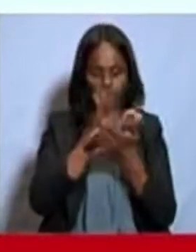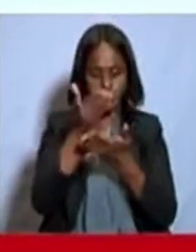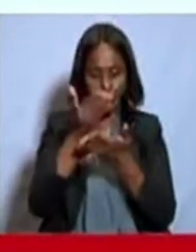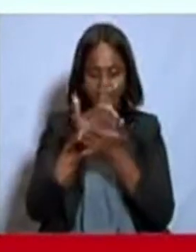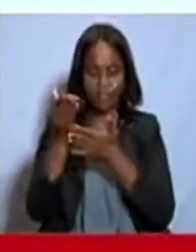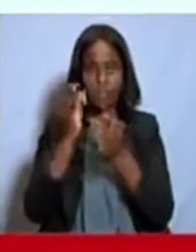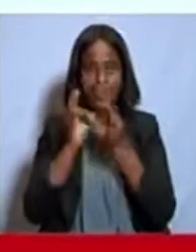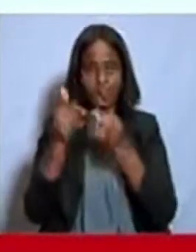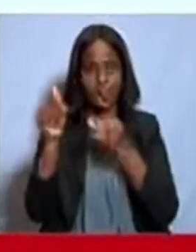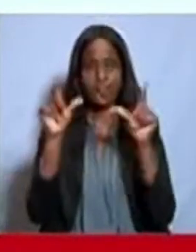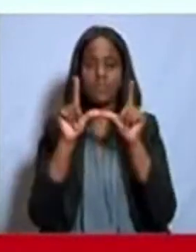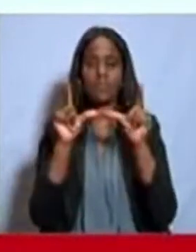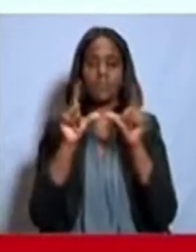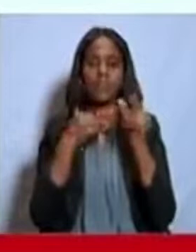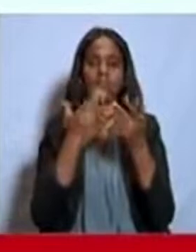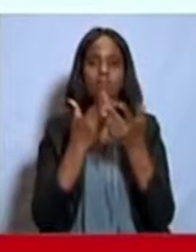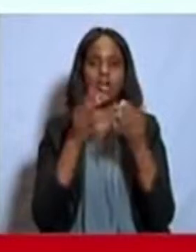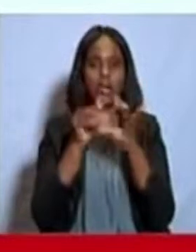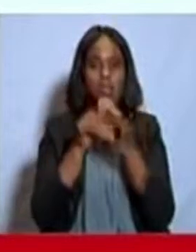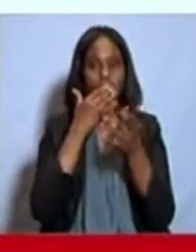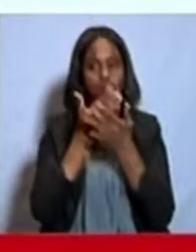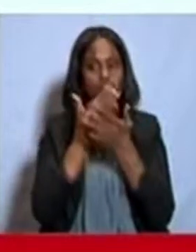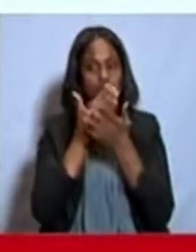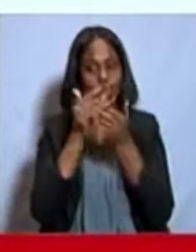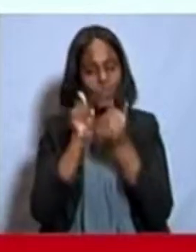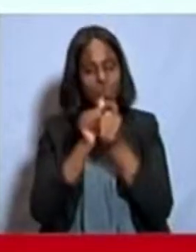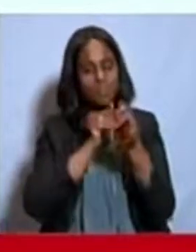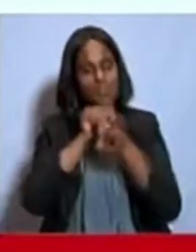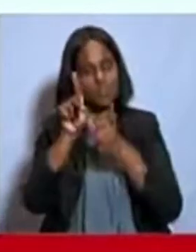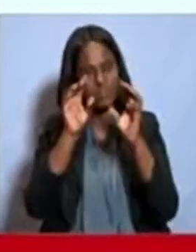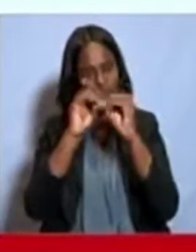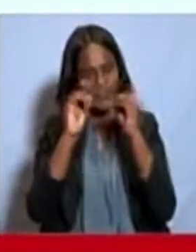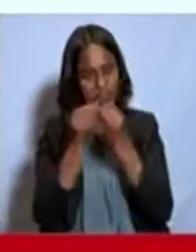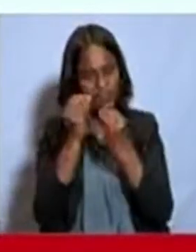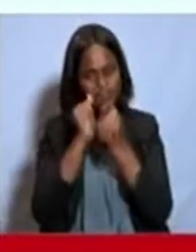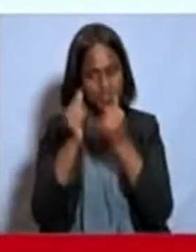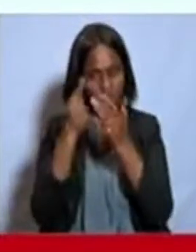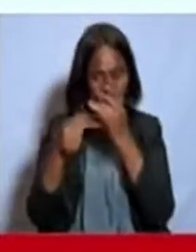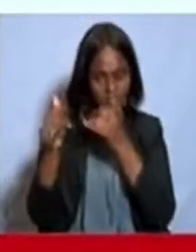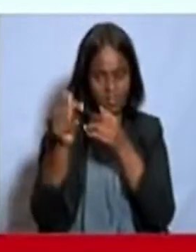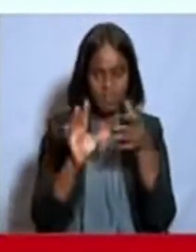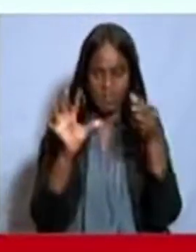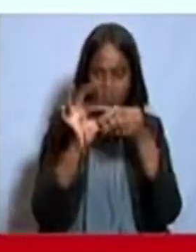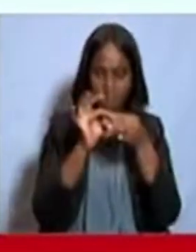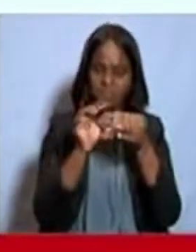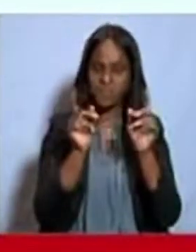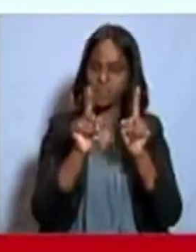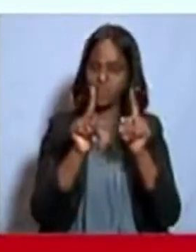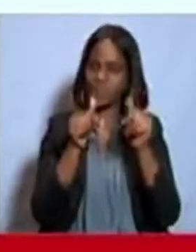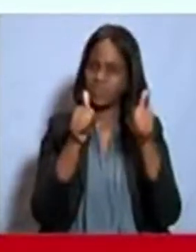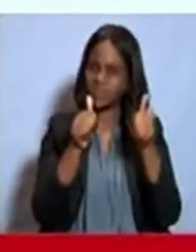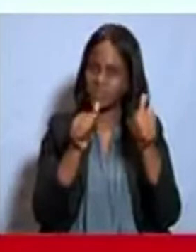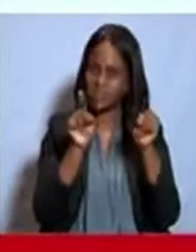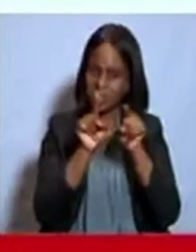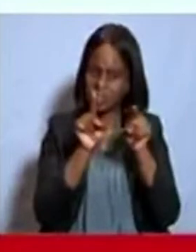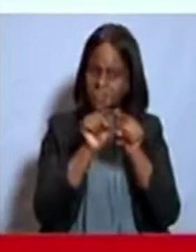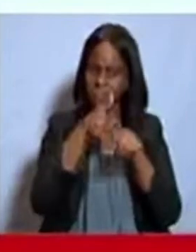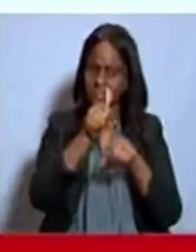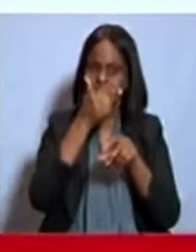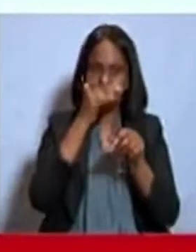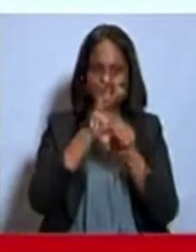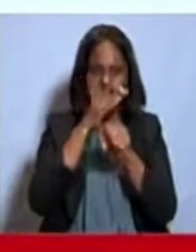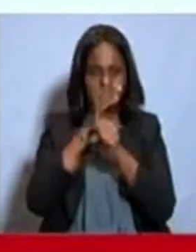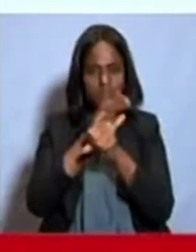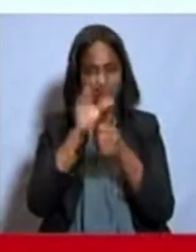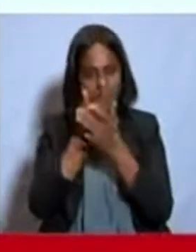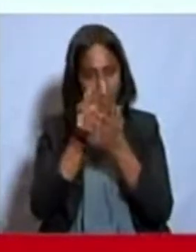is licensed, in good standing with the professional body to which he is aligned where applicable, and has fulfilled his